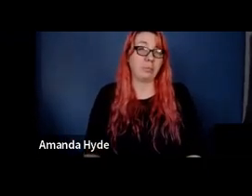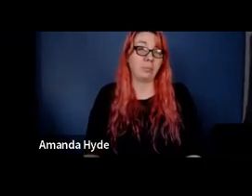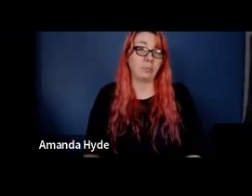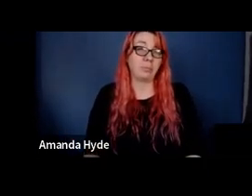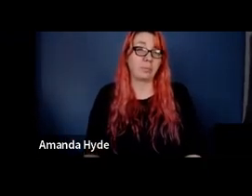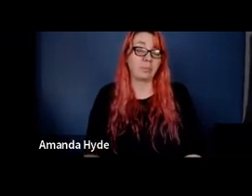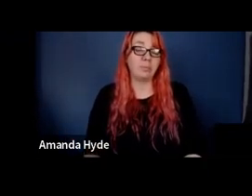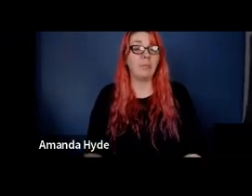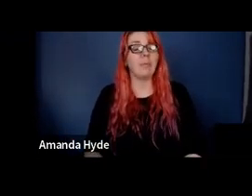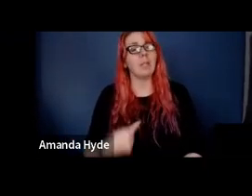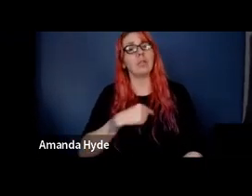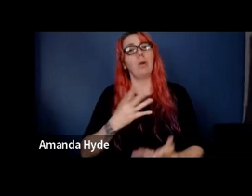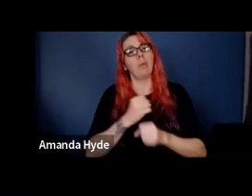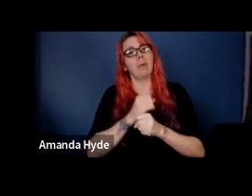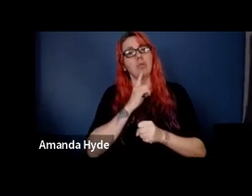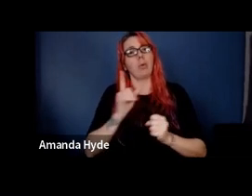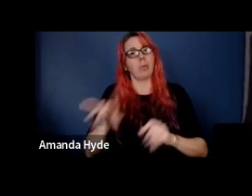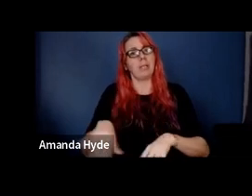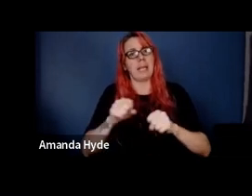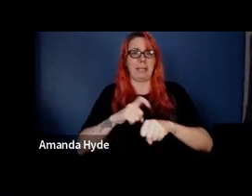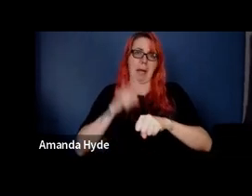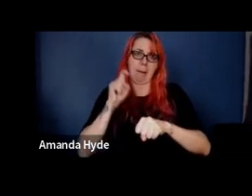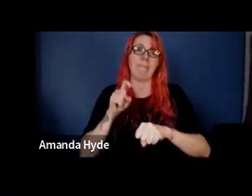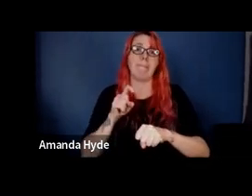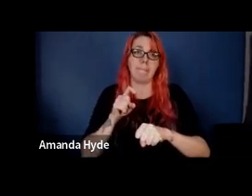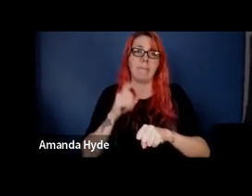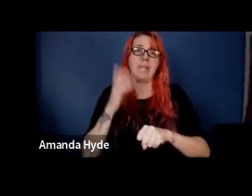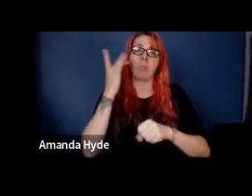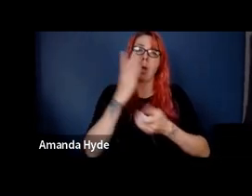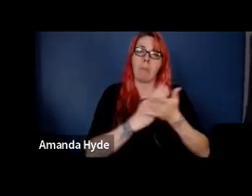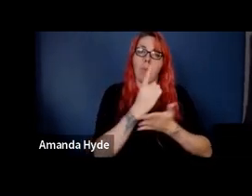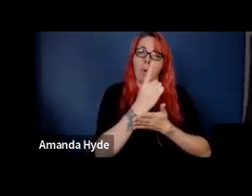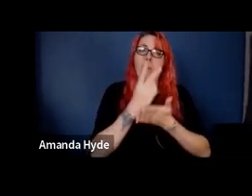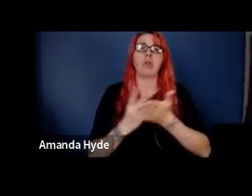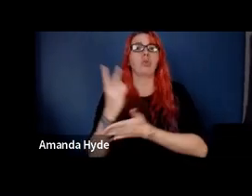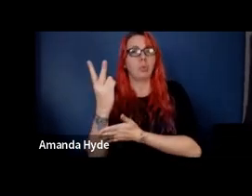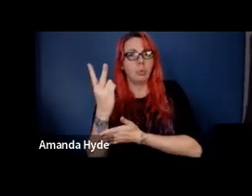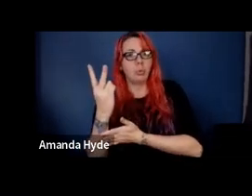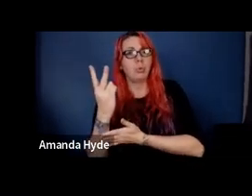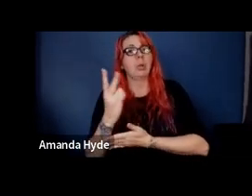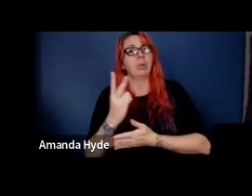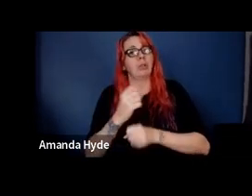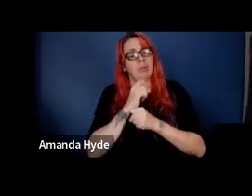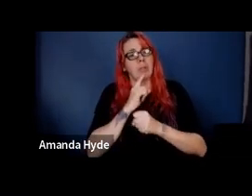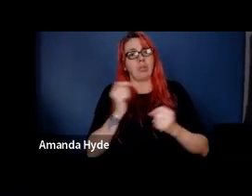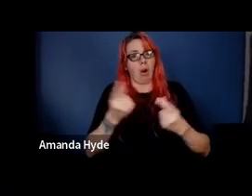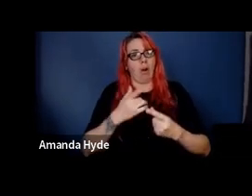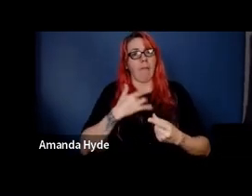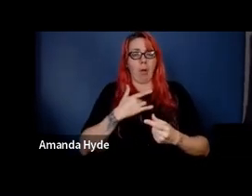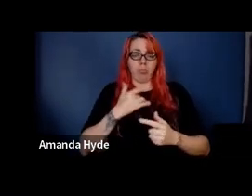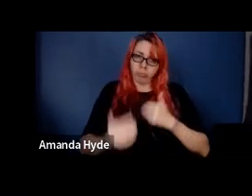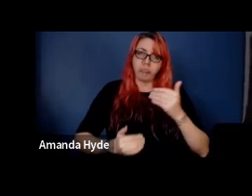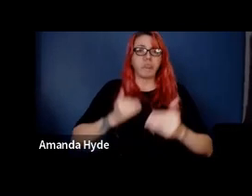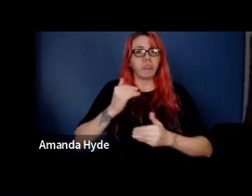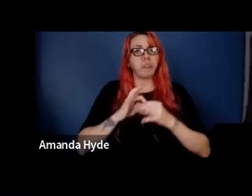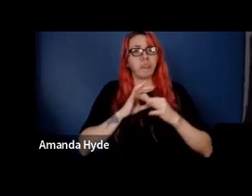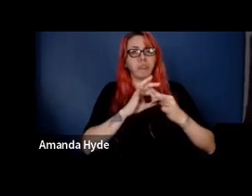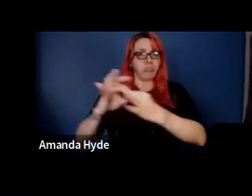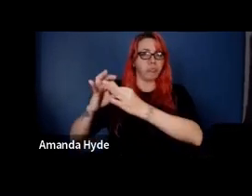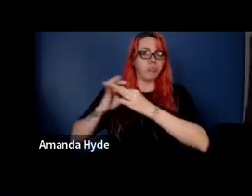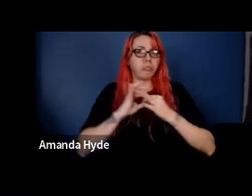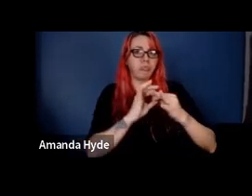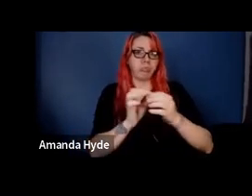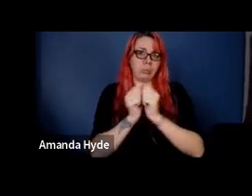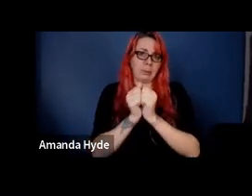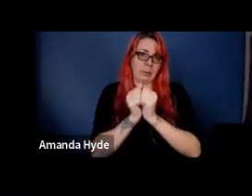sure we take the time, like these sessions, to make sure we build capacity for us to keep having a very cooperative kind of process and constructive process moving